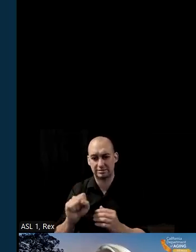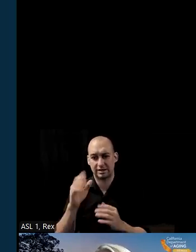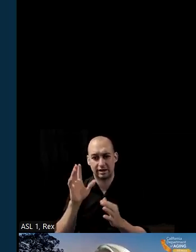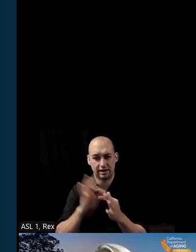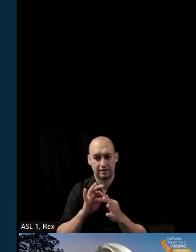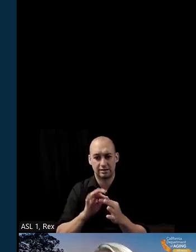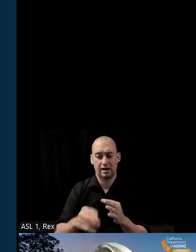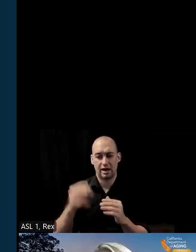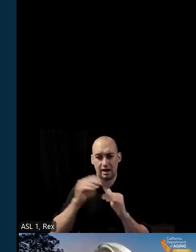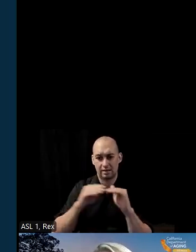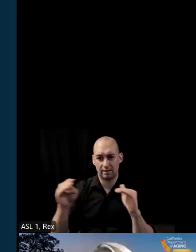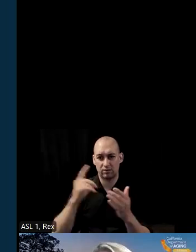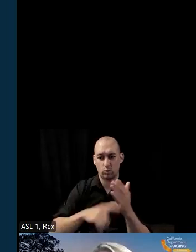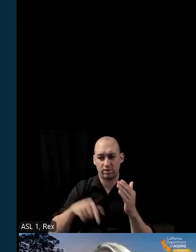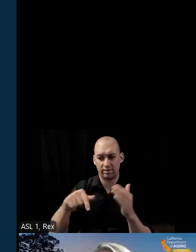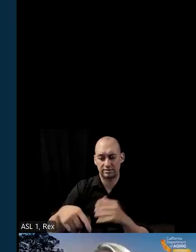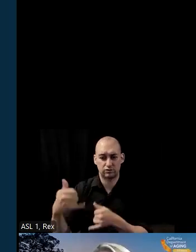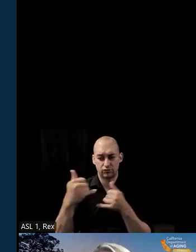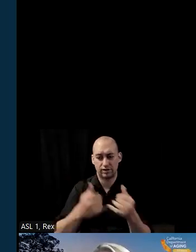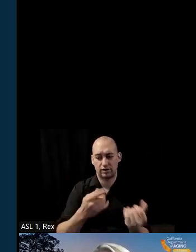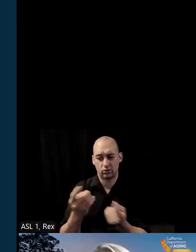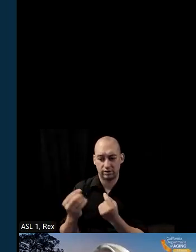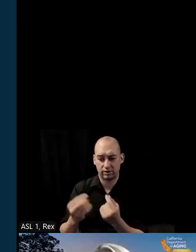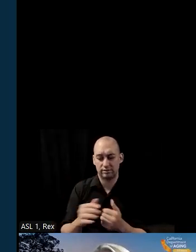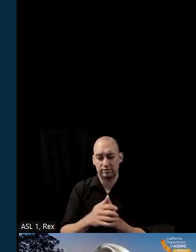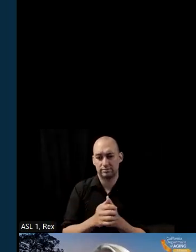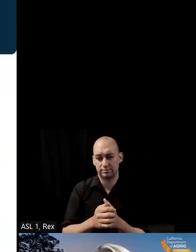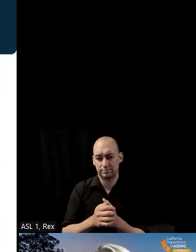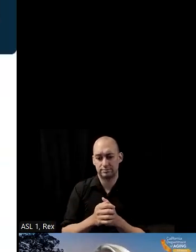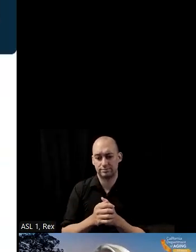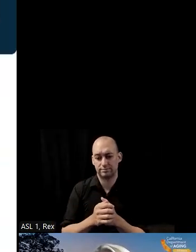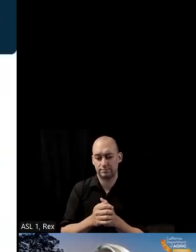this grant is going to be doing. Next slide, please.